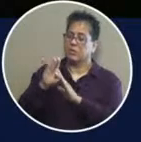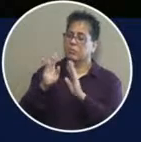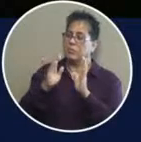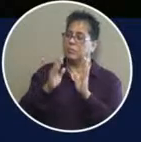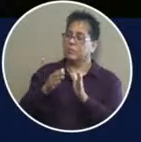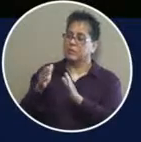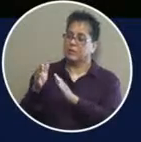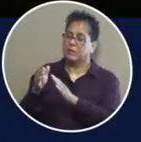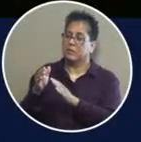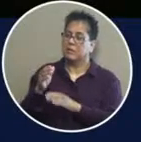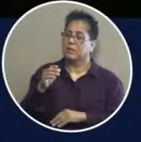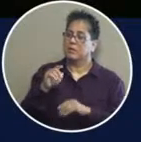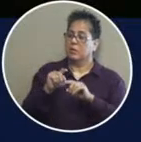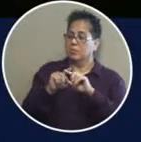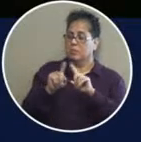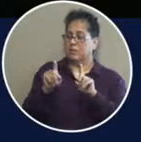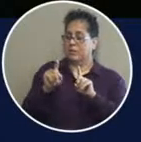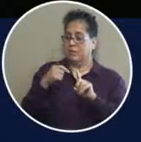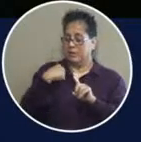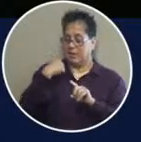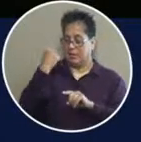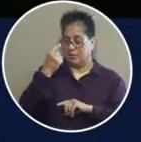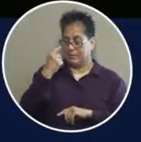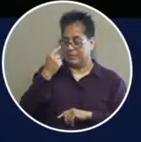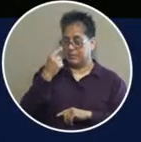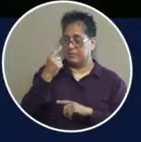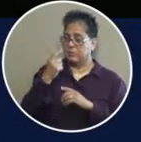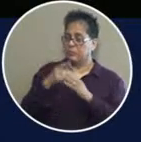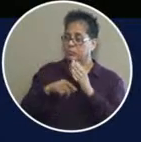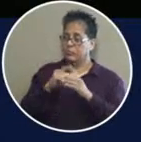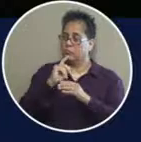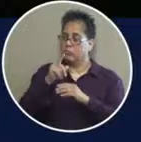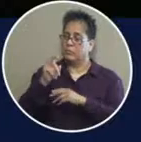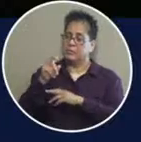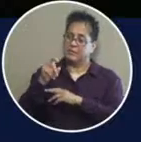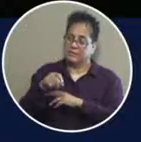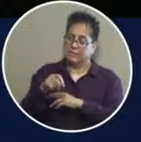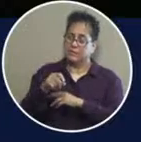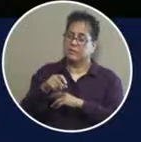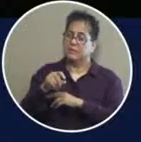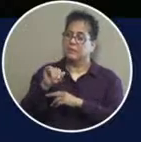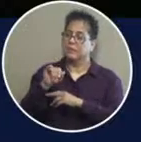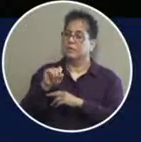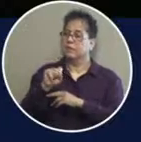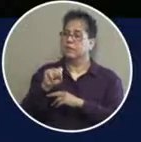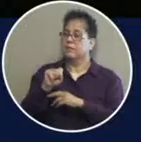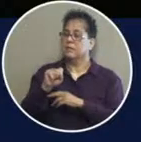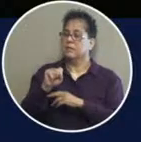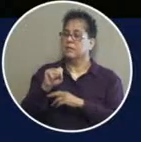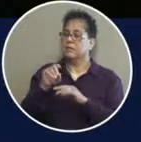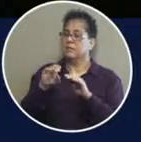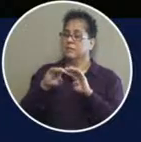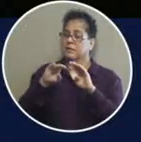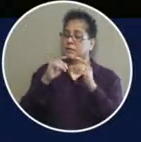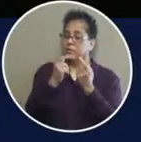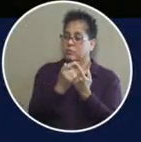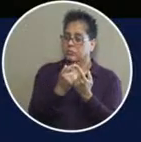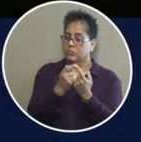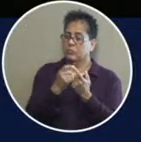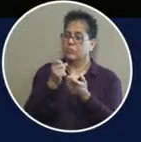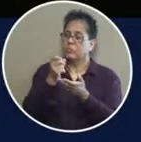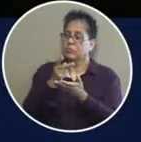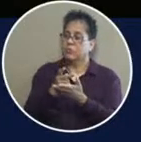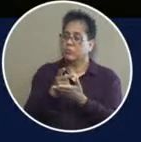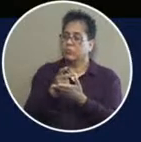plan. But I think what is urgently needed is for council to